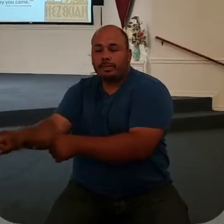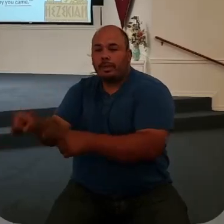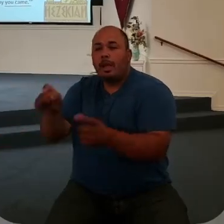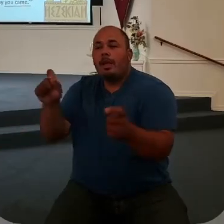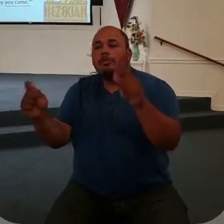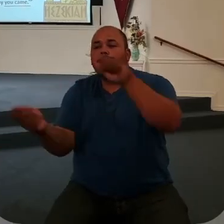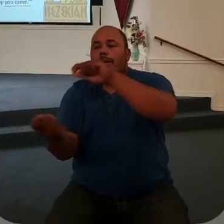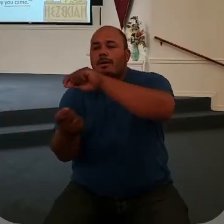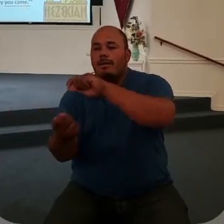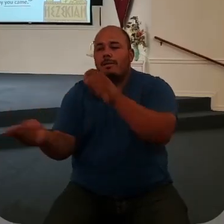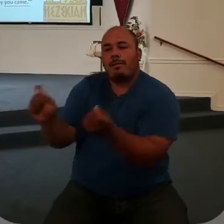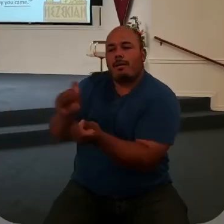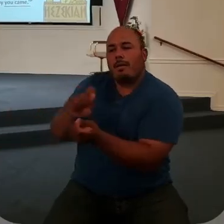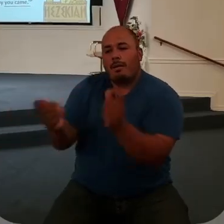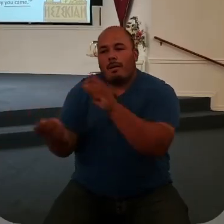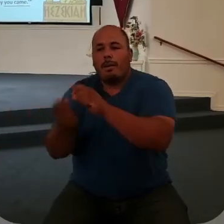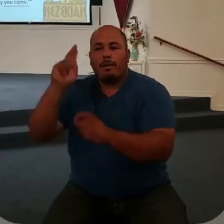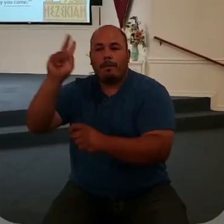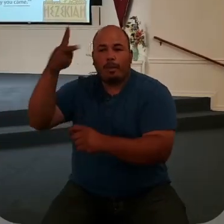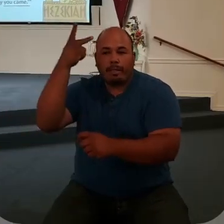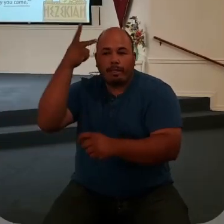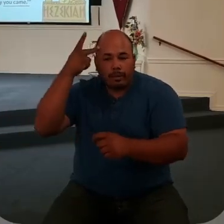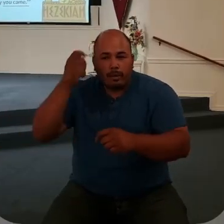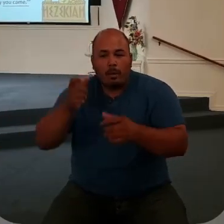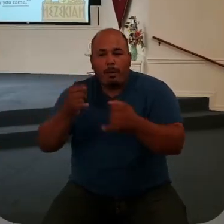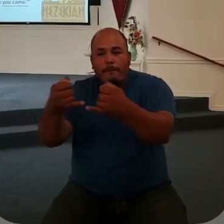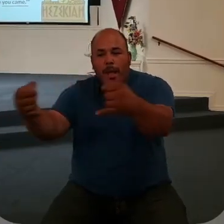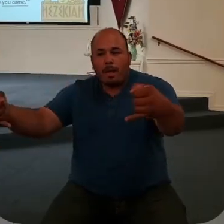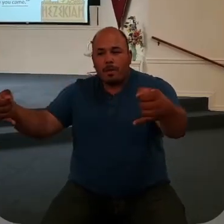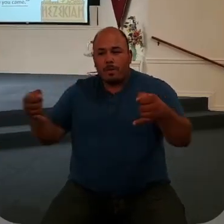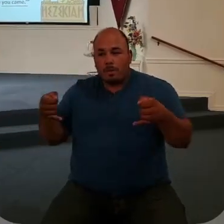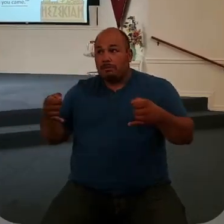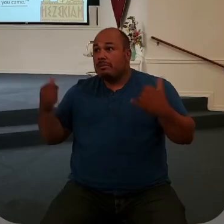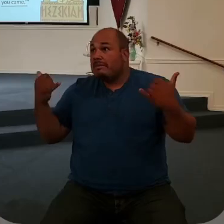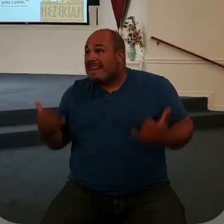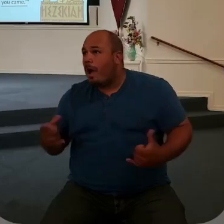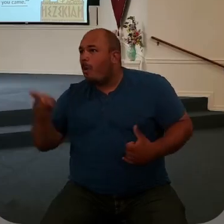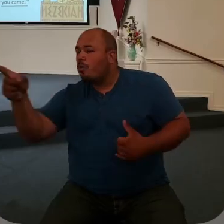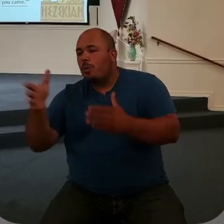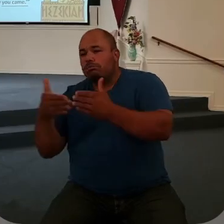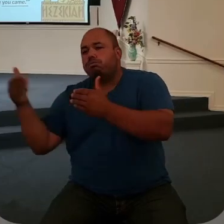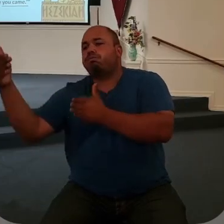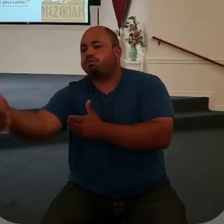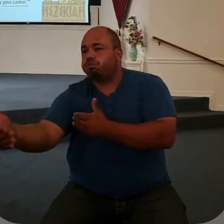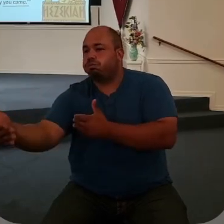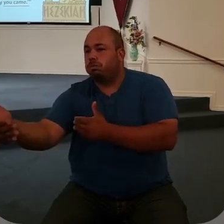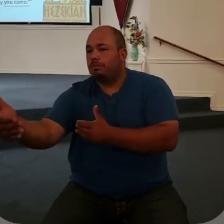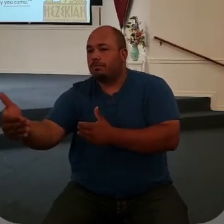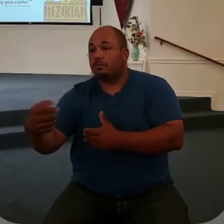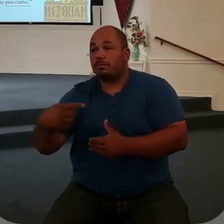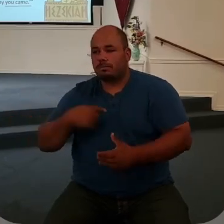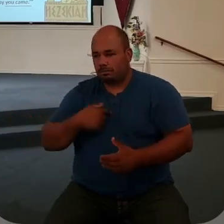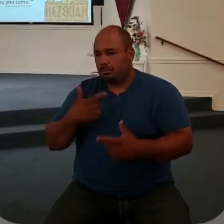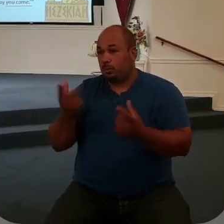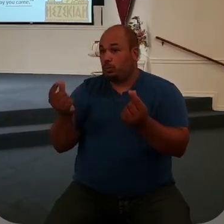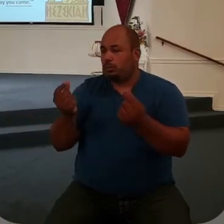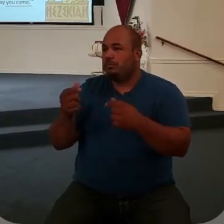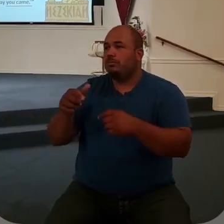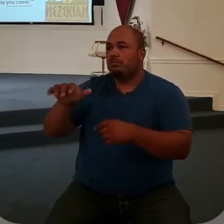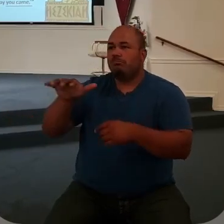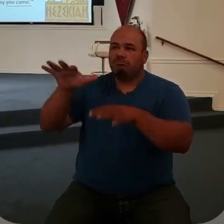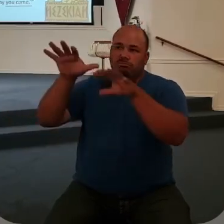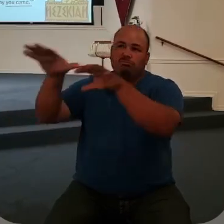political boundaries. But now you've gone too far. And so I'm sending you back home. And we have pictures from